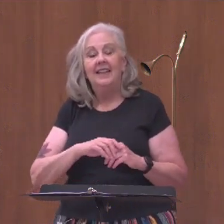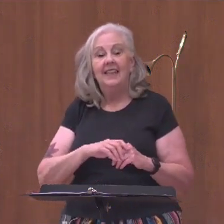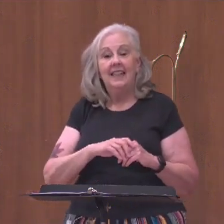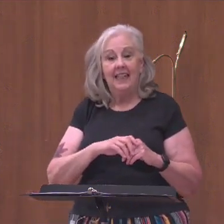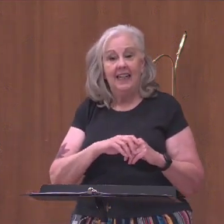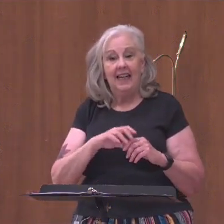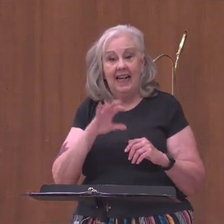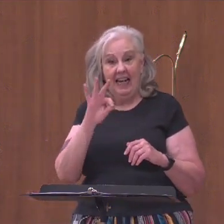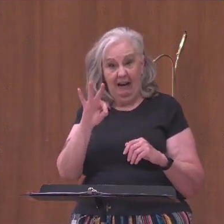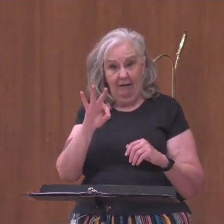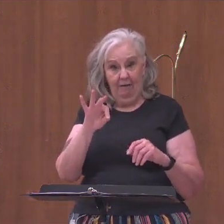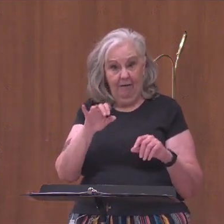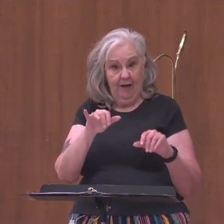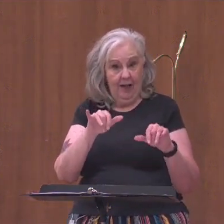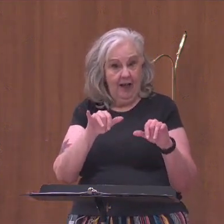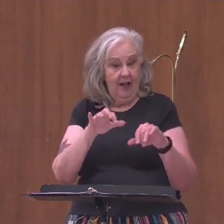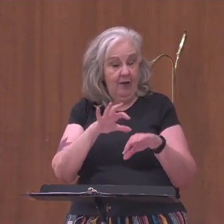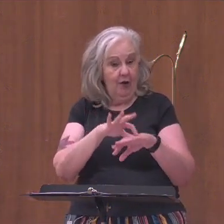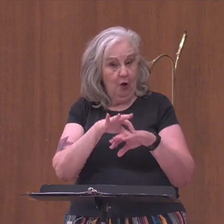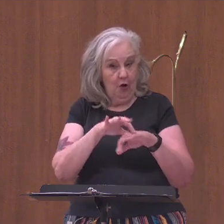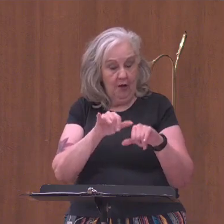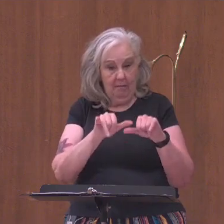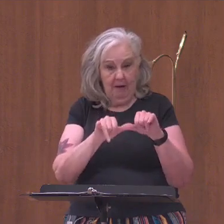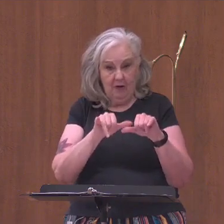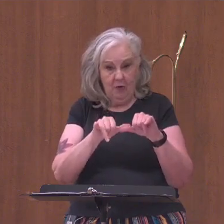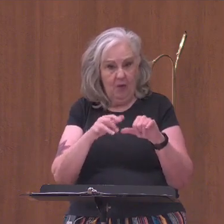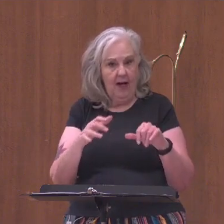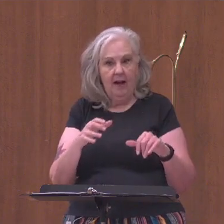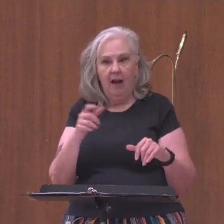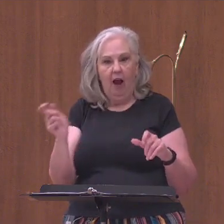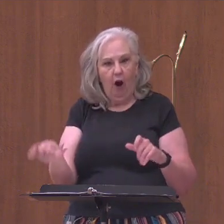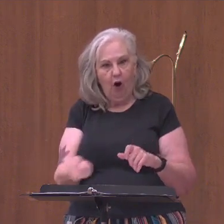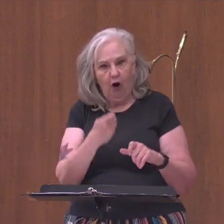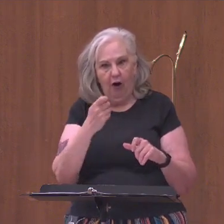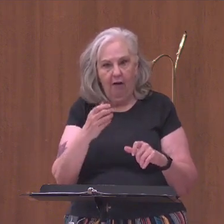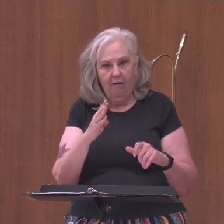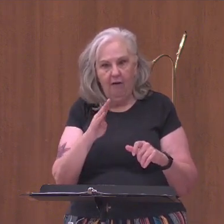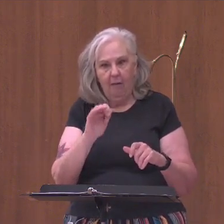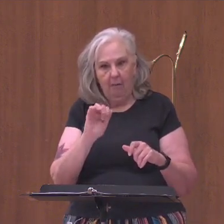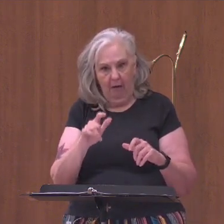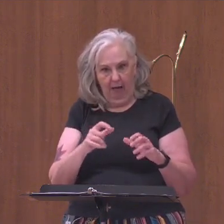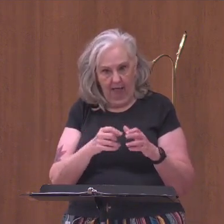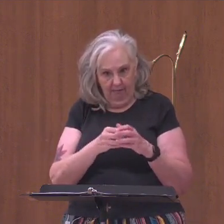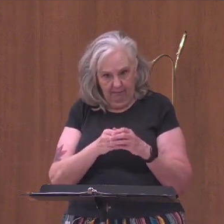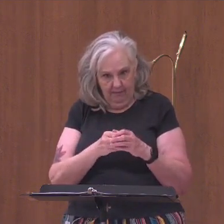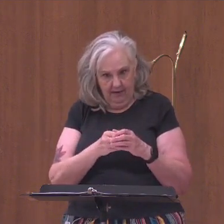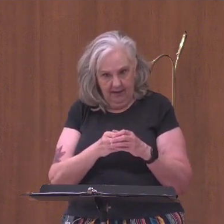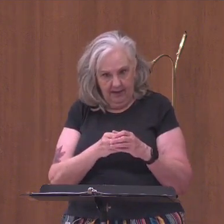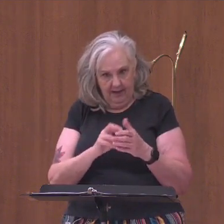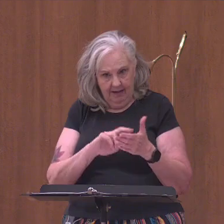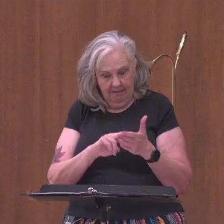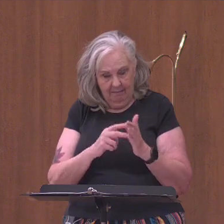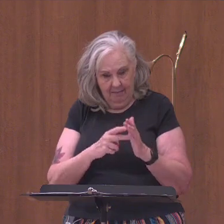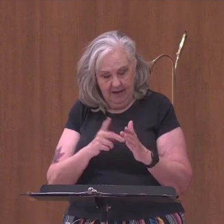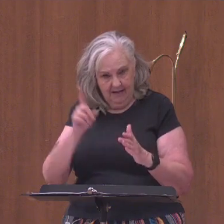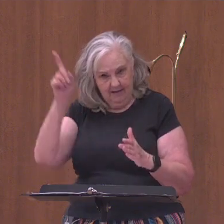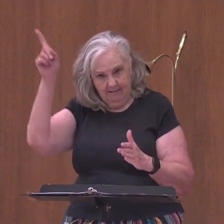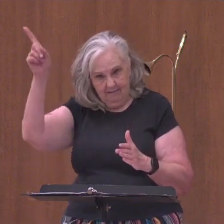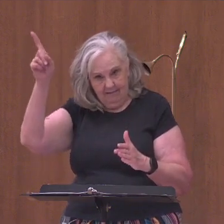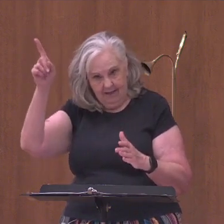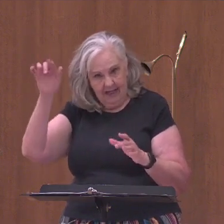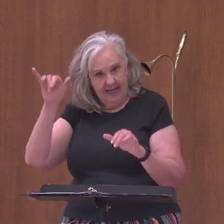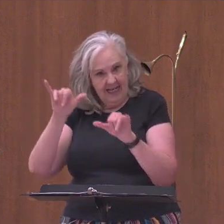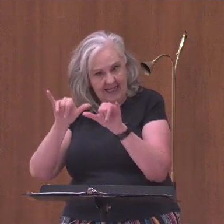a golf ball, the sun would be the size of a school bus. Can you guess how many golf balls would